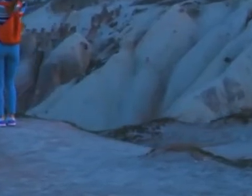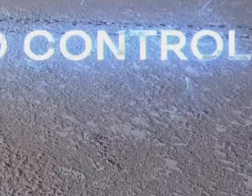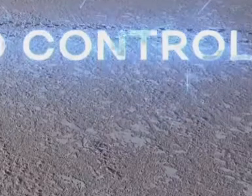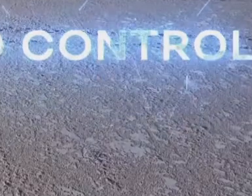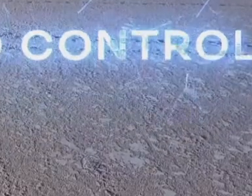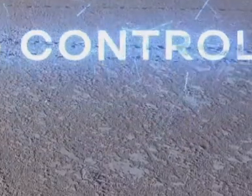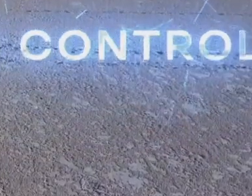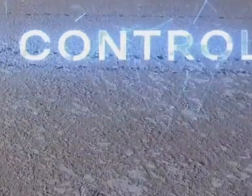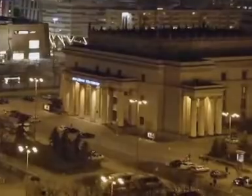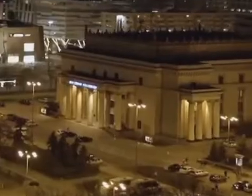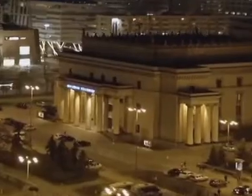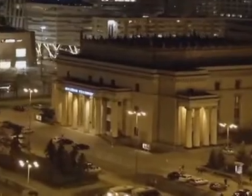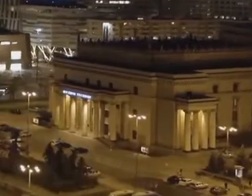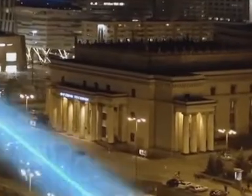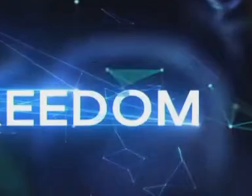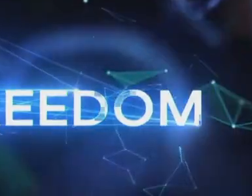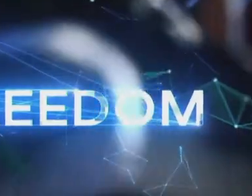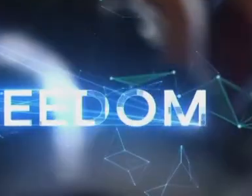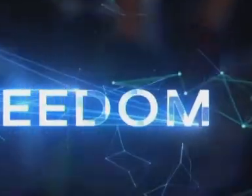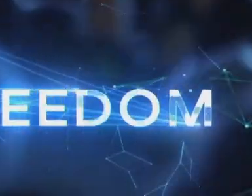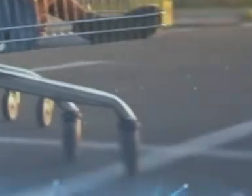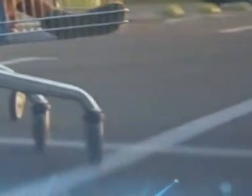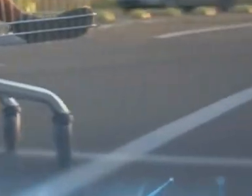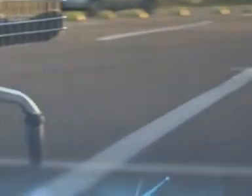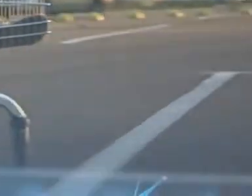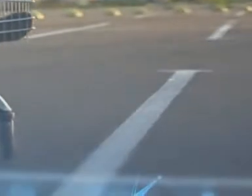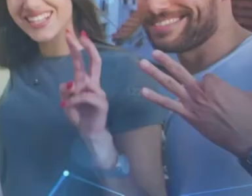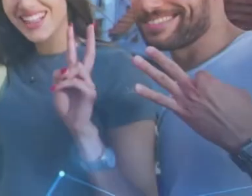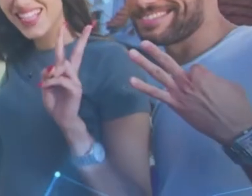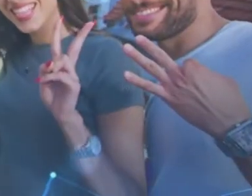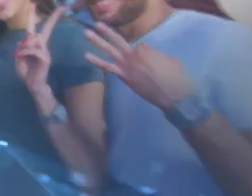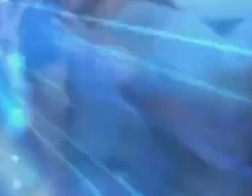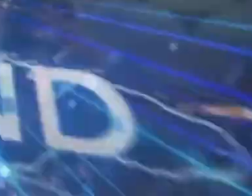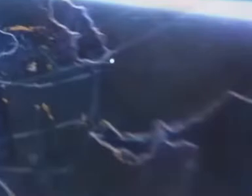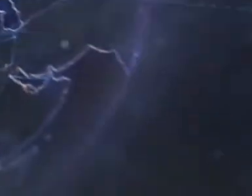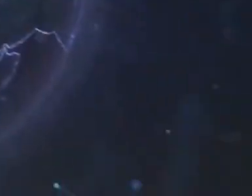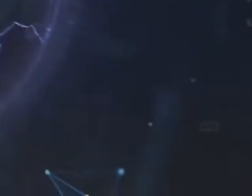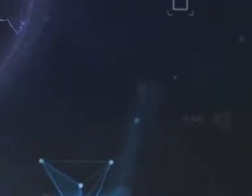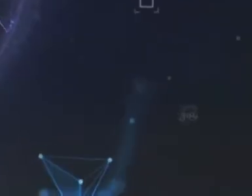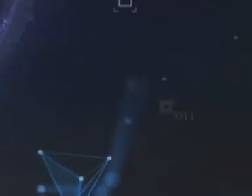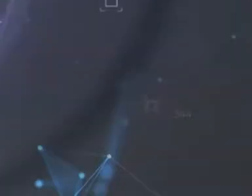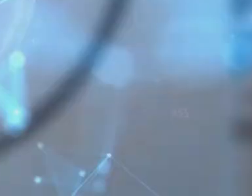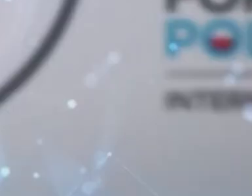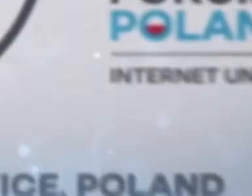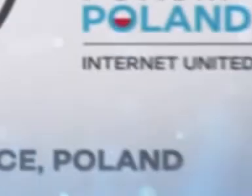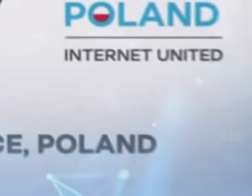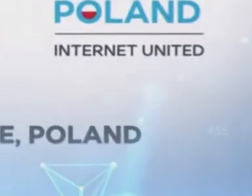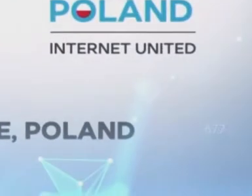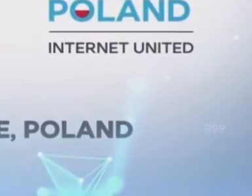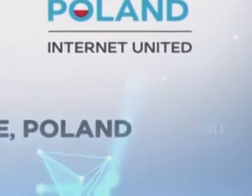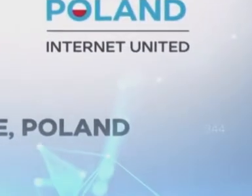We all despise control. And desire freedom. We are all